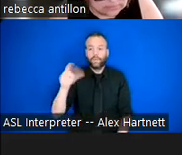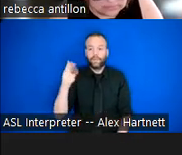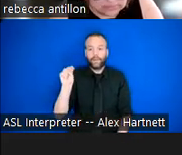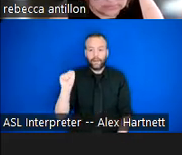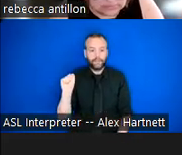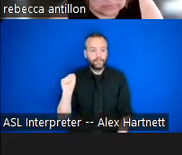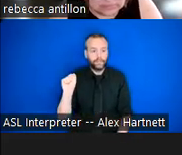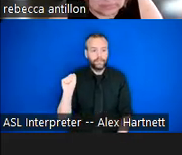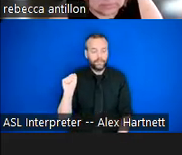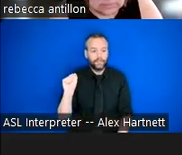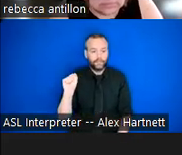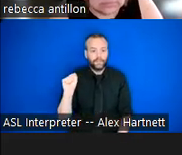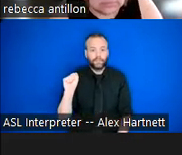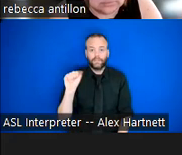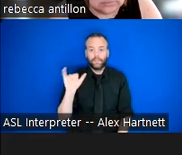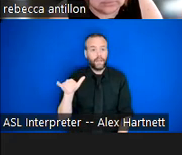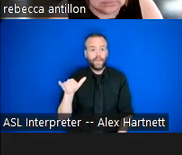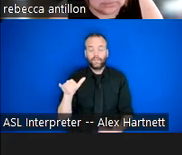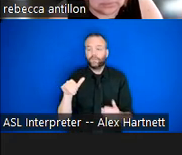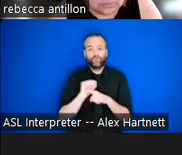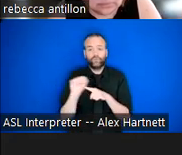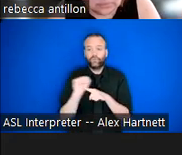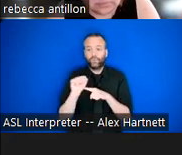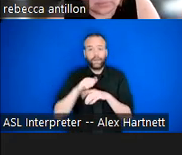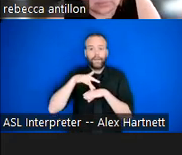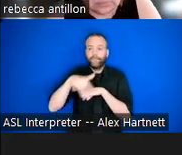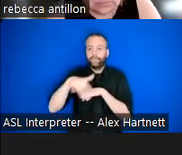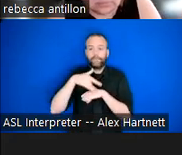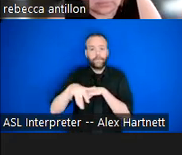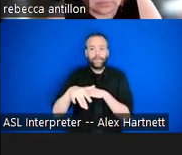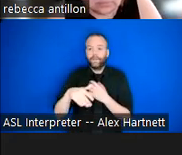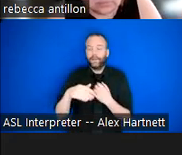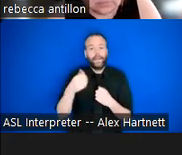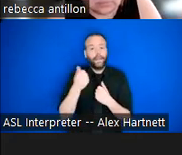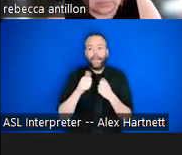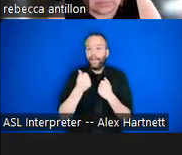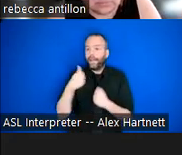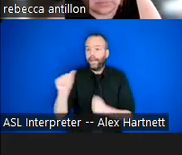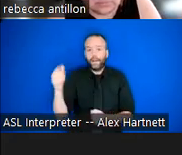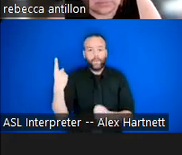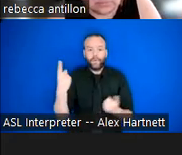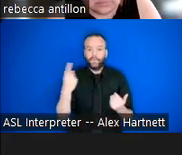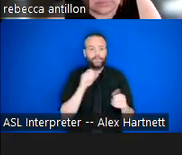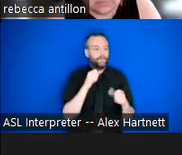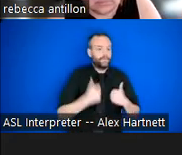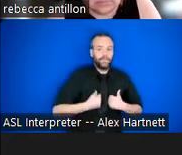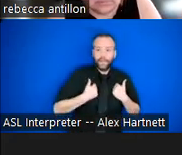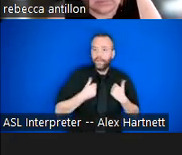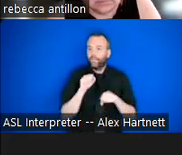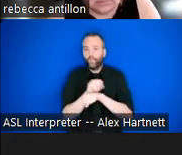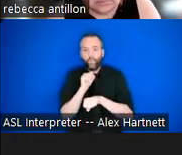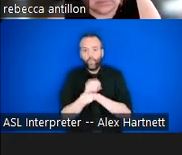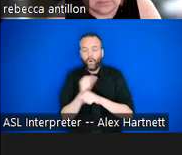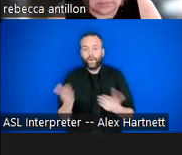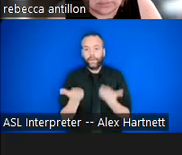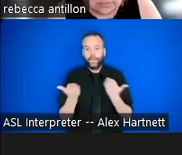are available to anyone who lives, works, or worships in Riverside County at no cost. Huge savings. And so you can